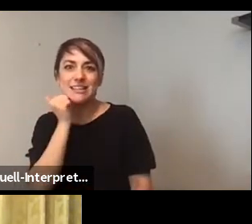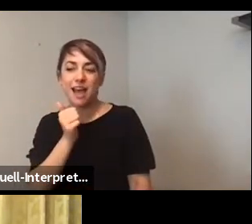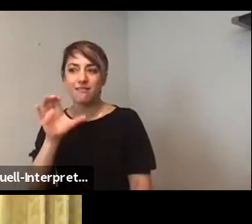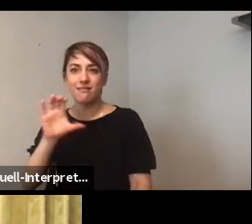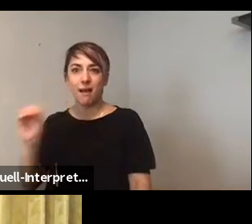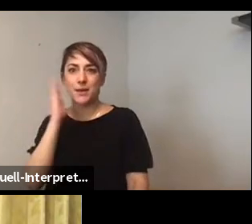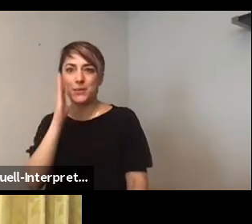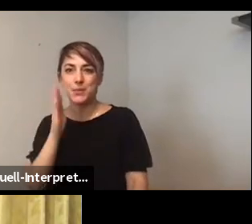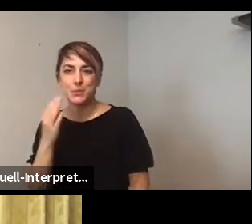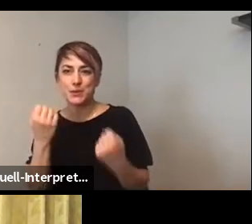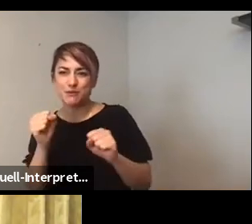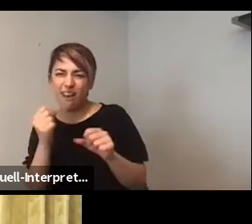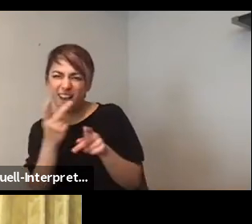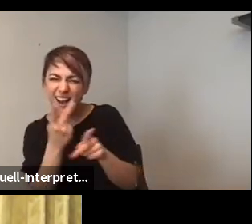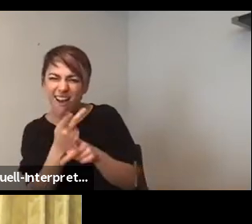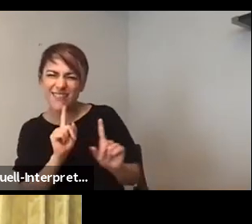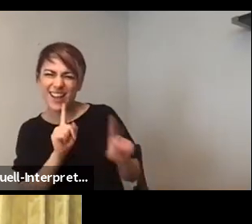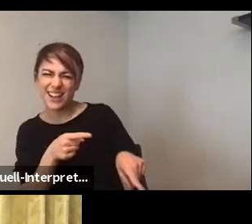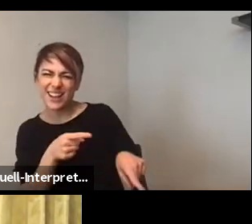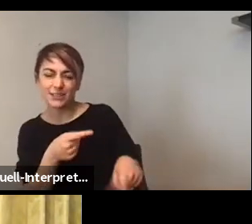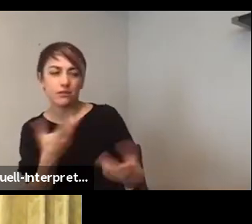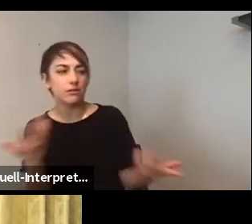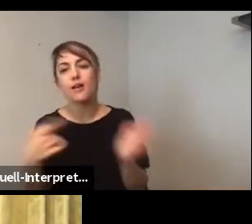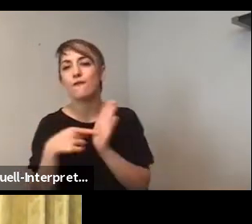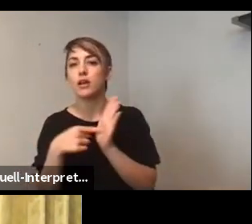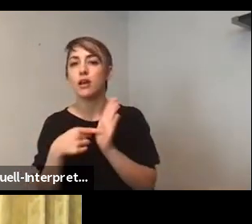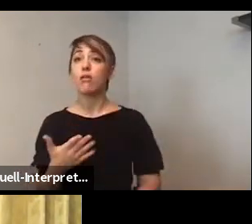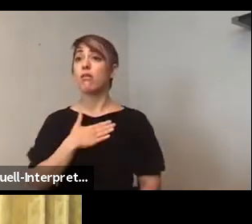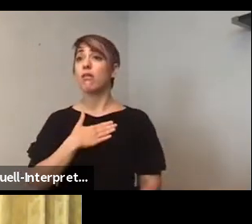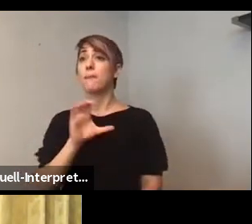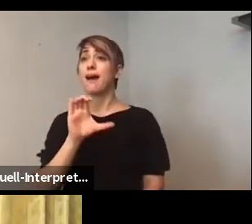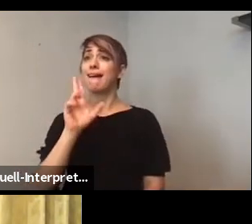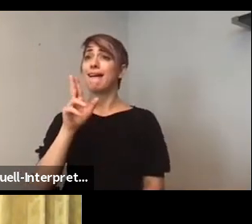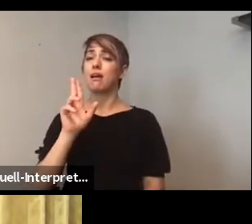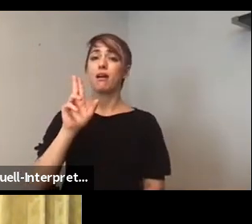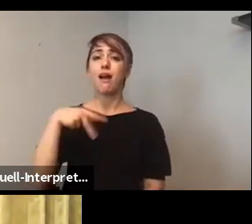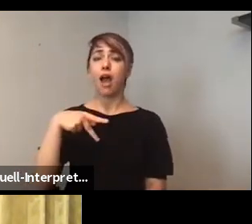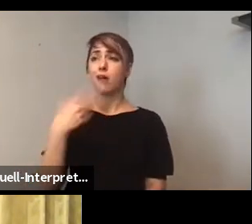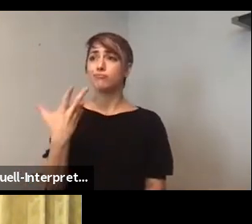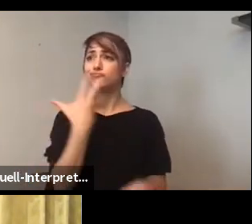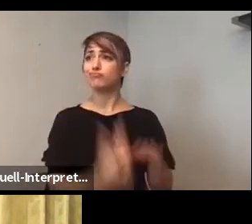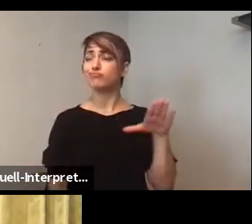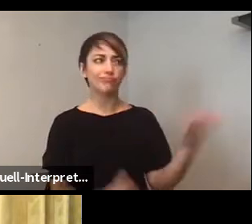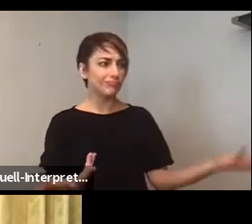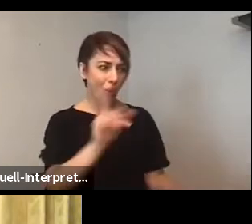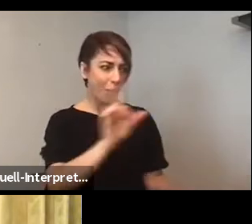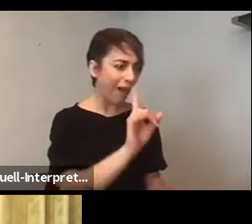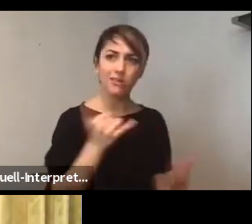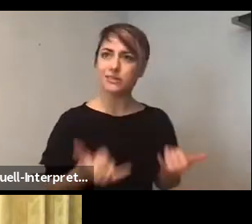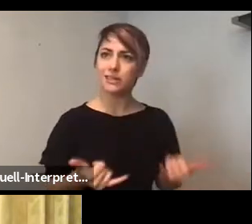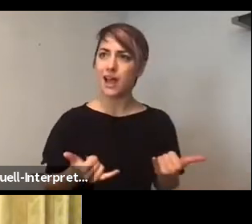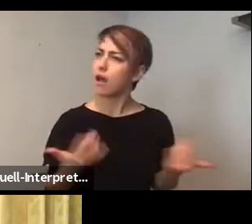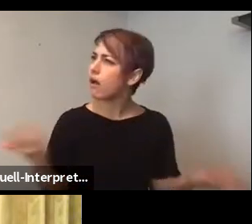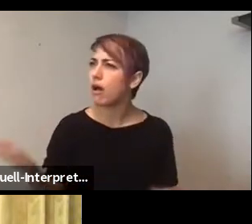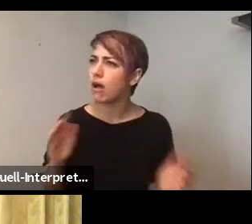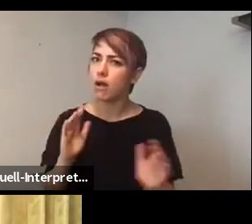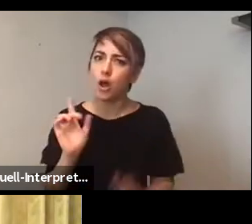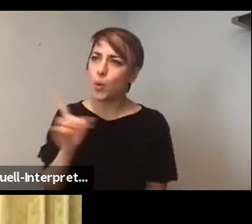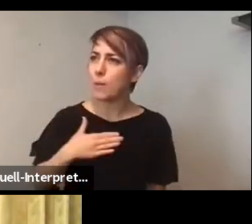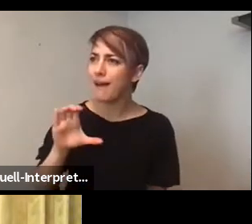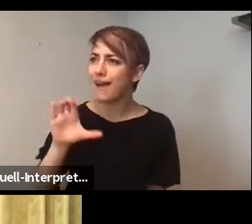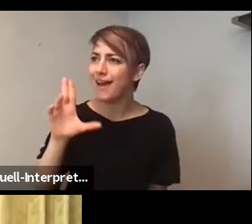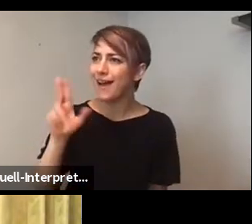that. And then there was another initiative where an artist